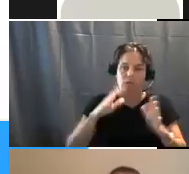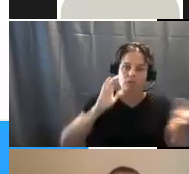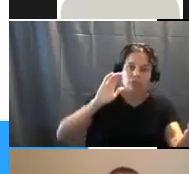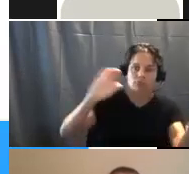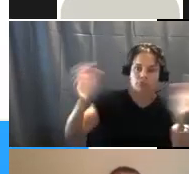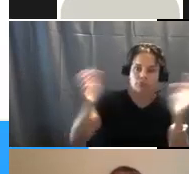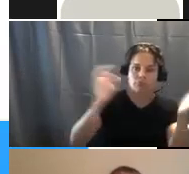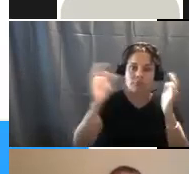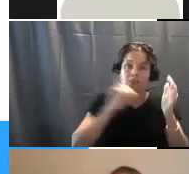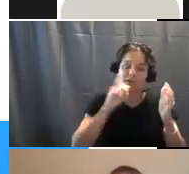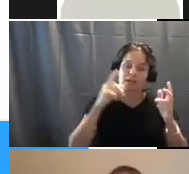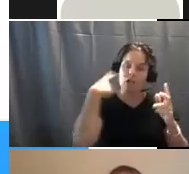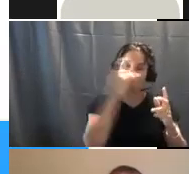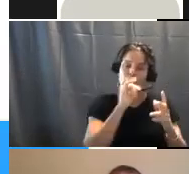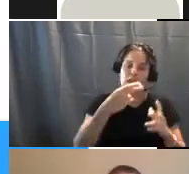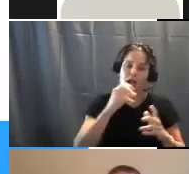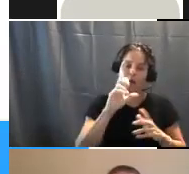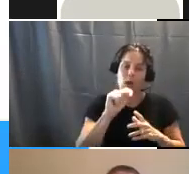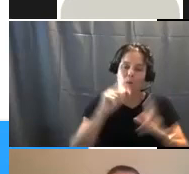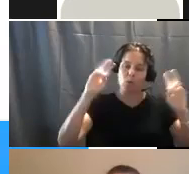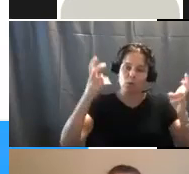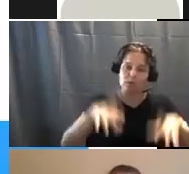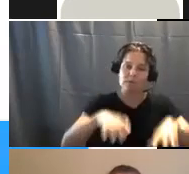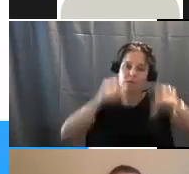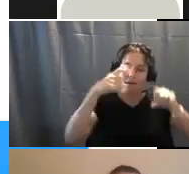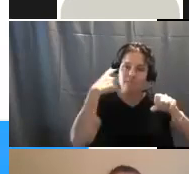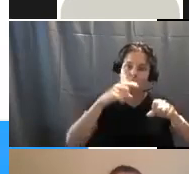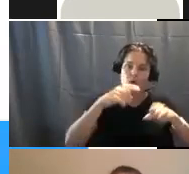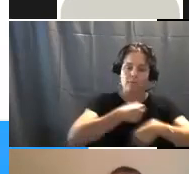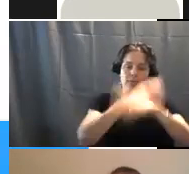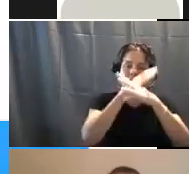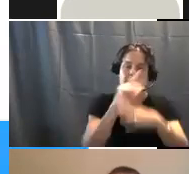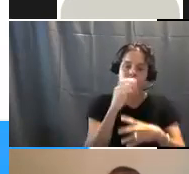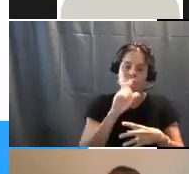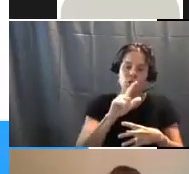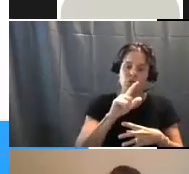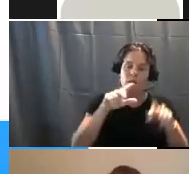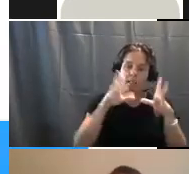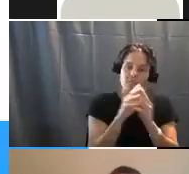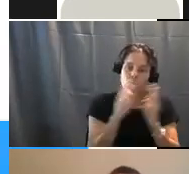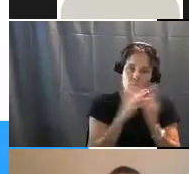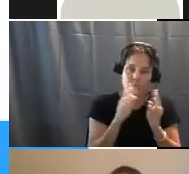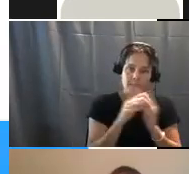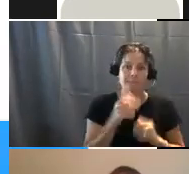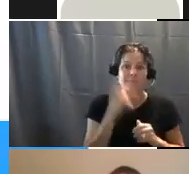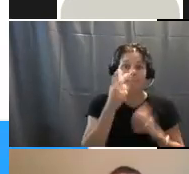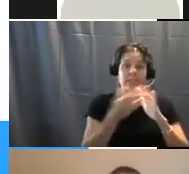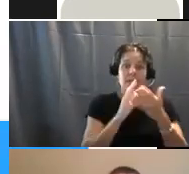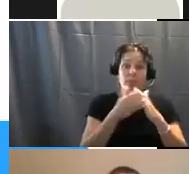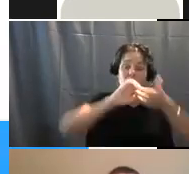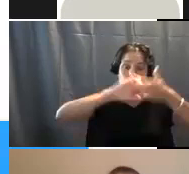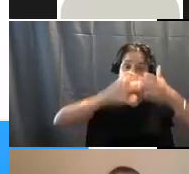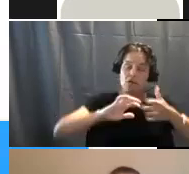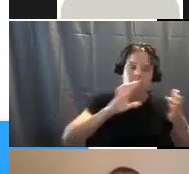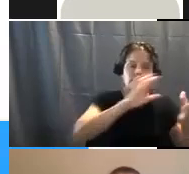as the host for a virtual forum. We've often seen our community partners connect with each other during these events, and